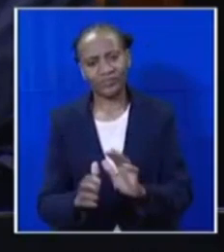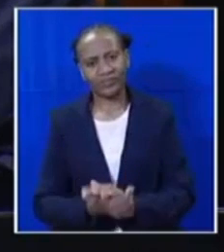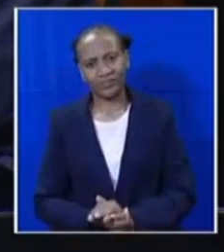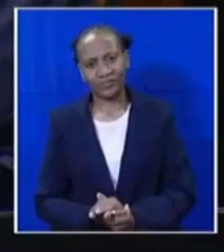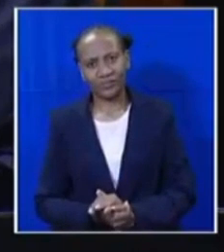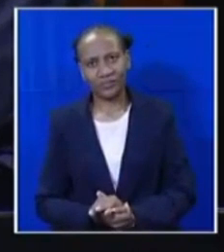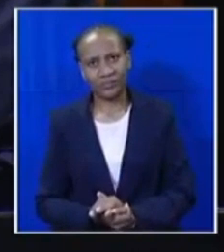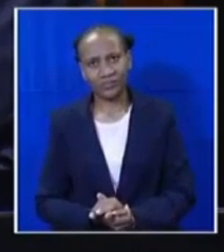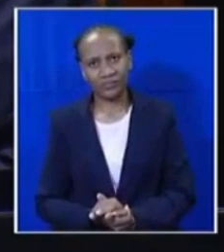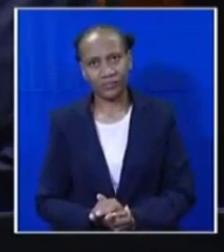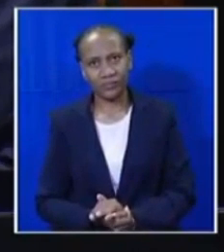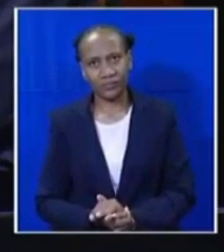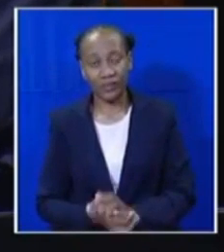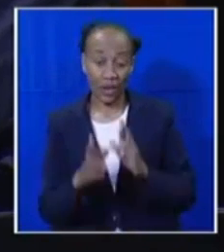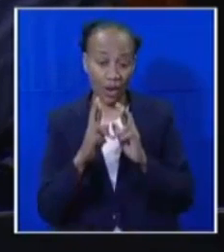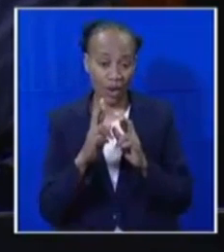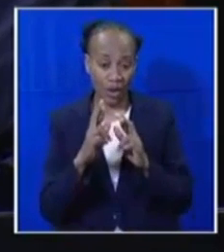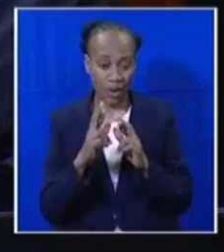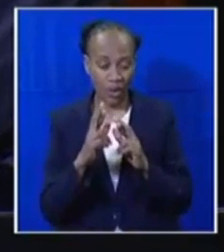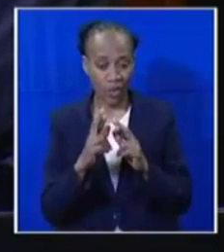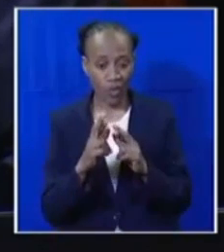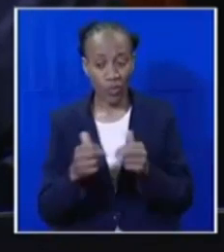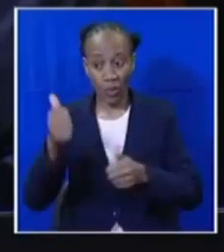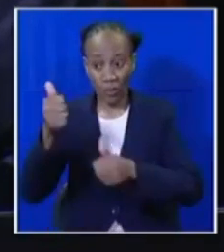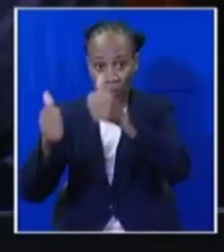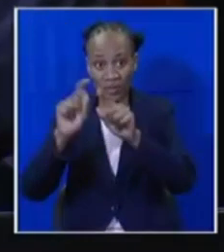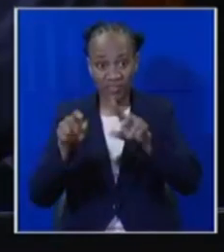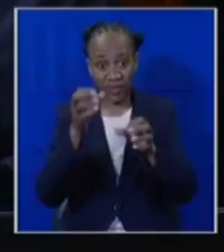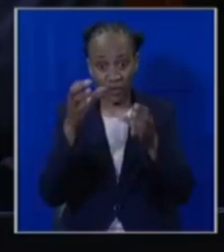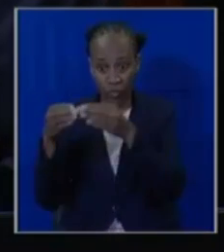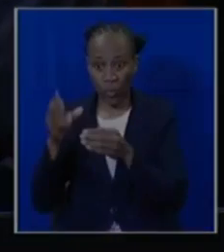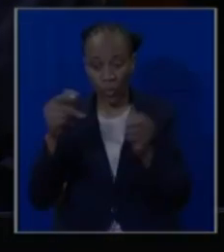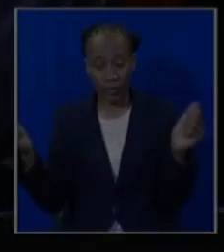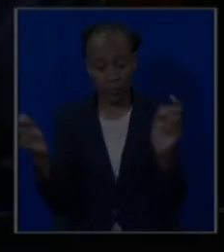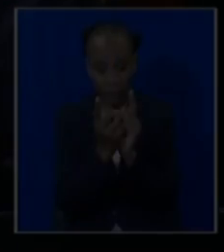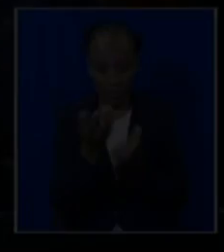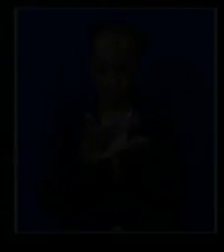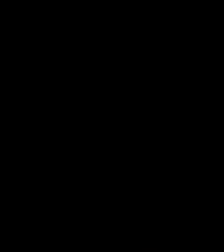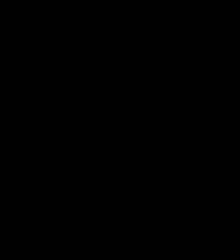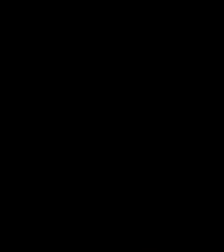this matter hopefully will be addressed by the whips across the board on a regular basis.